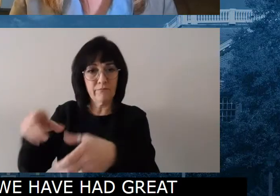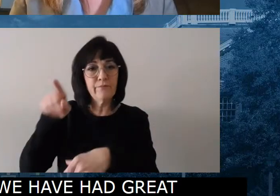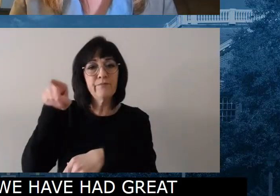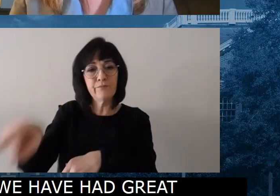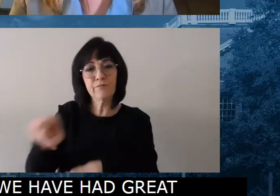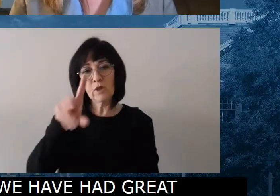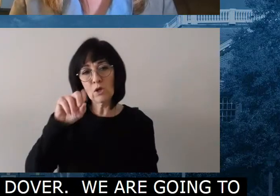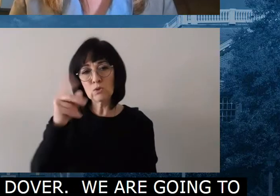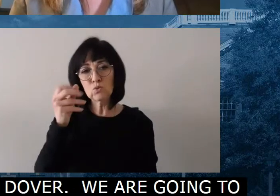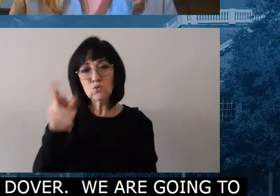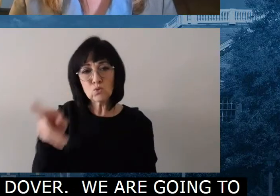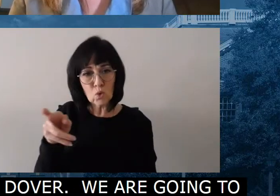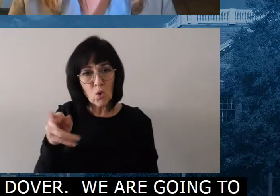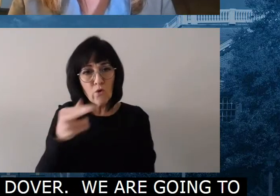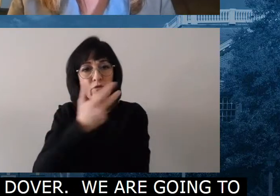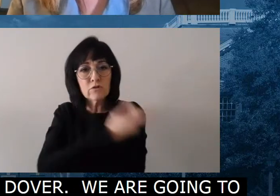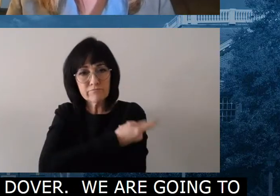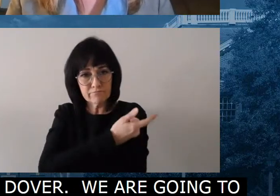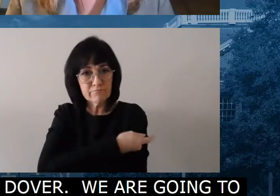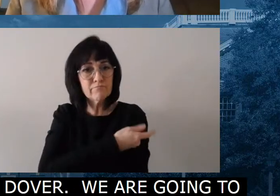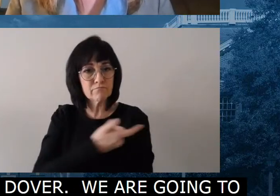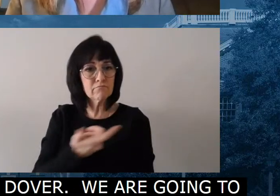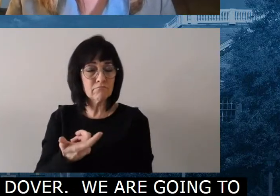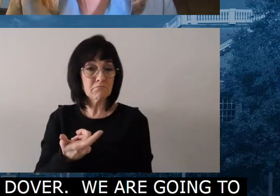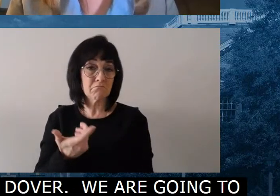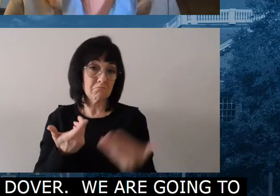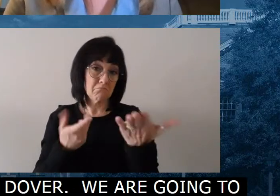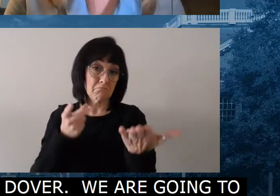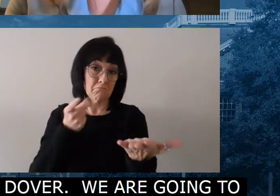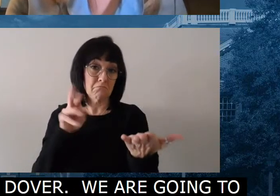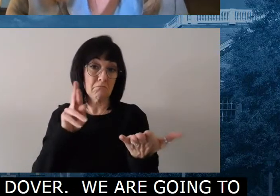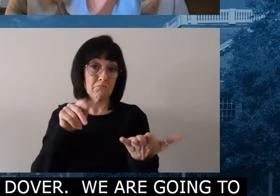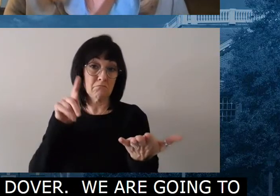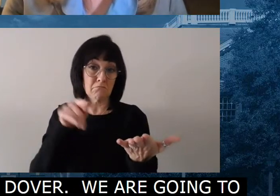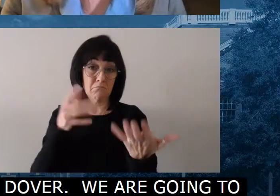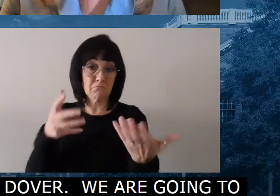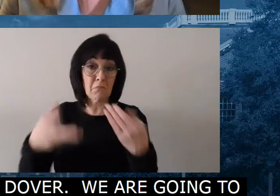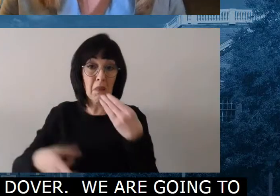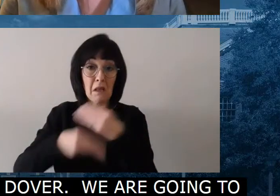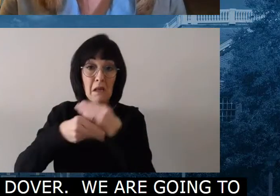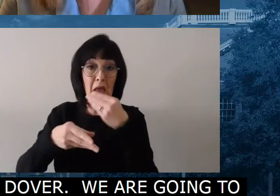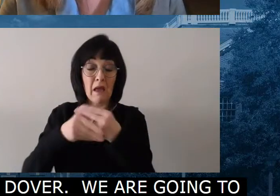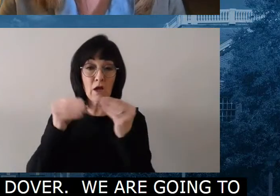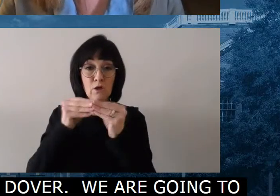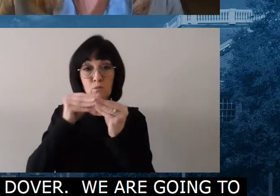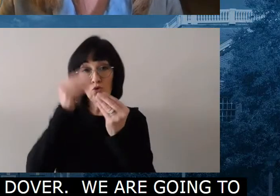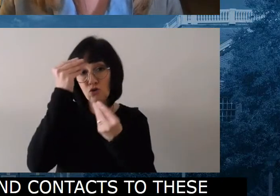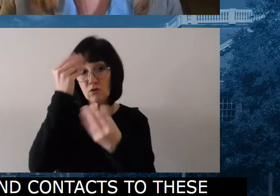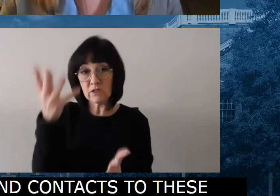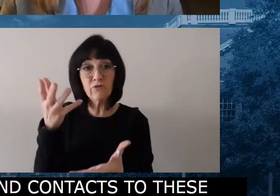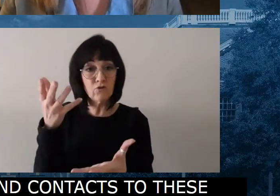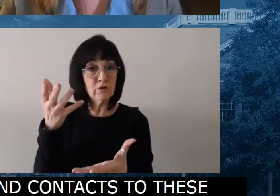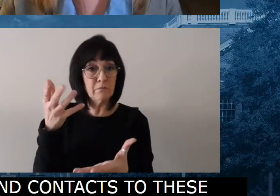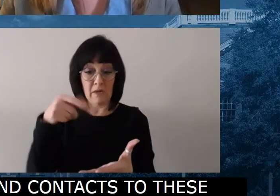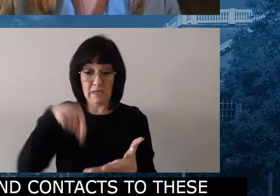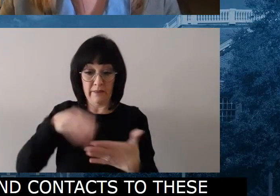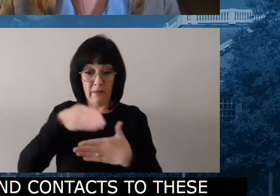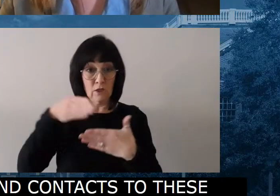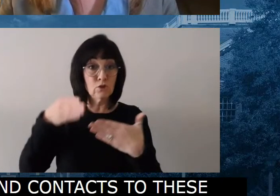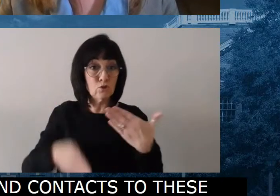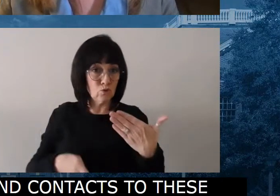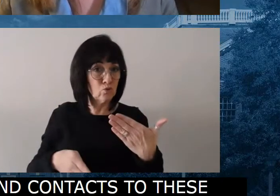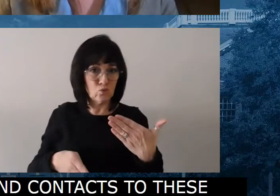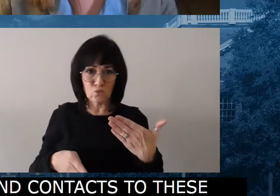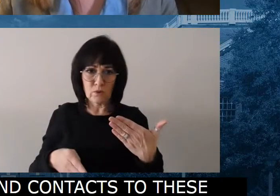and, we'll fill the spots. So I'm not sure if Dr. Tay wants to, we're not shutting it off after this weekend. We're going to kind of, just like